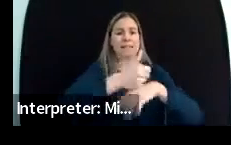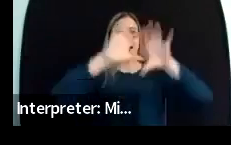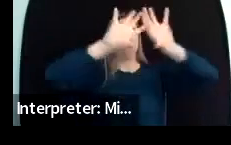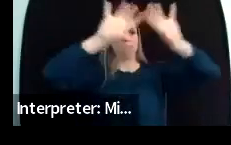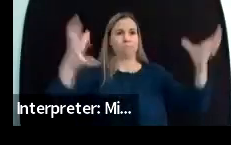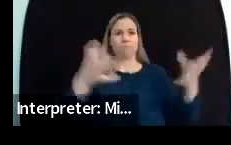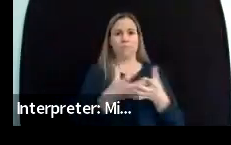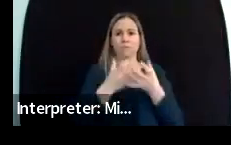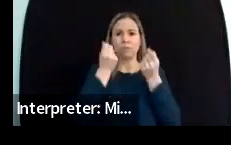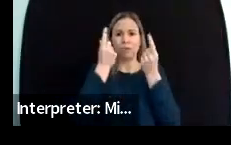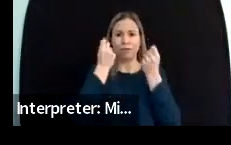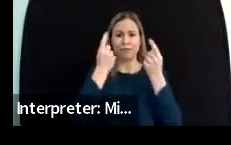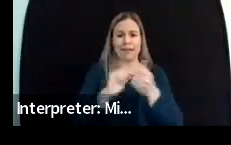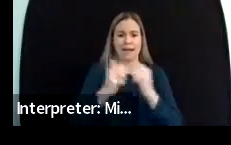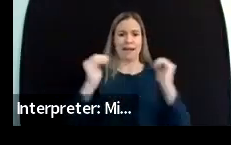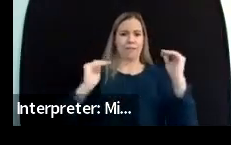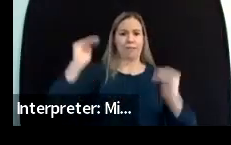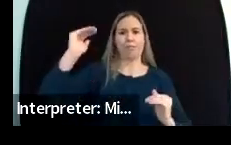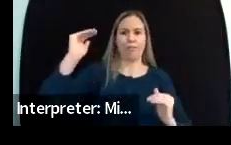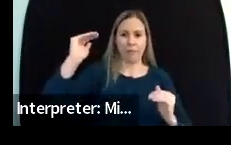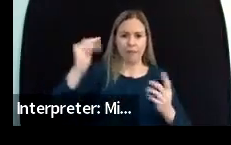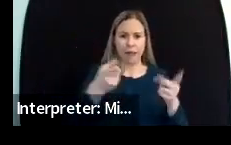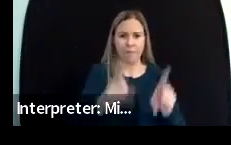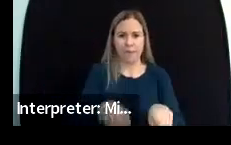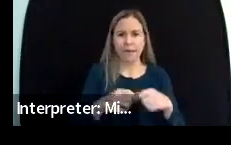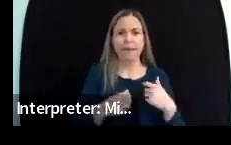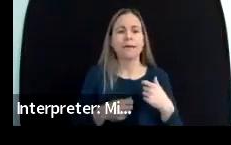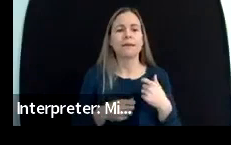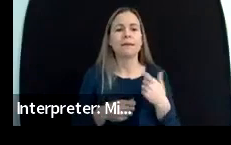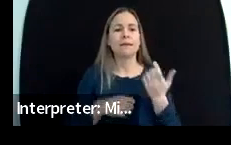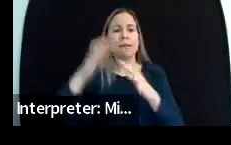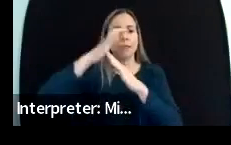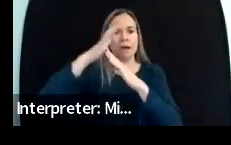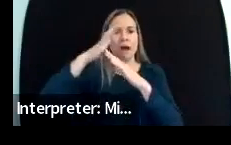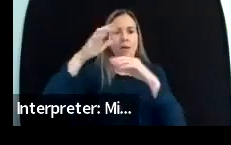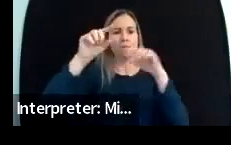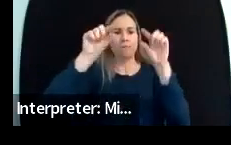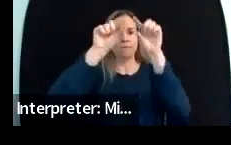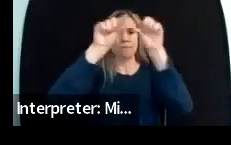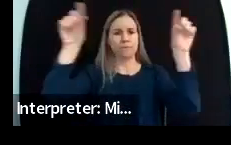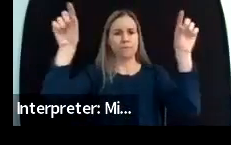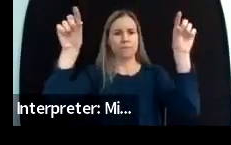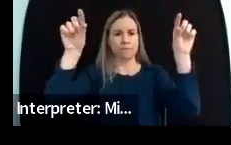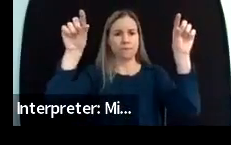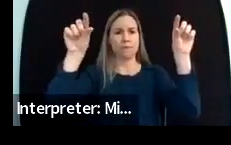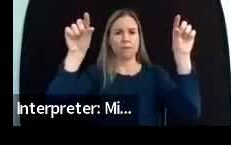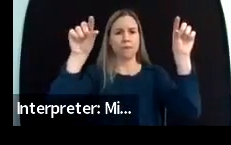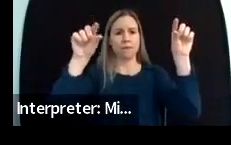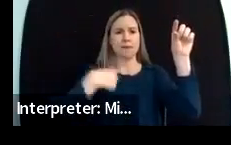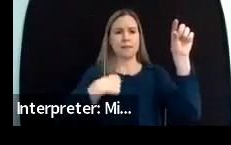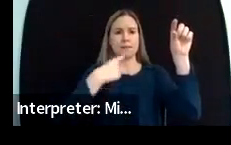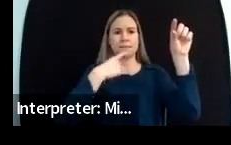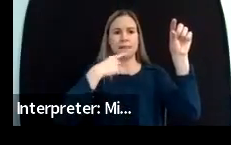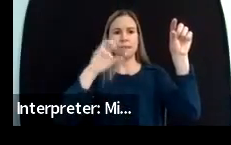equity or health inequities. And you can see at the top that there's this arrow that starts at upstream all the way